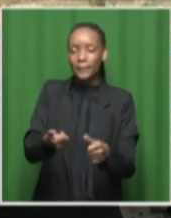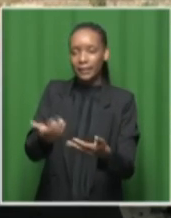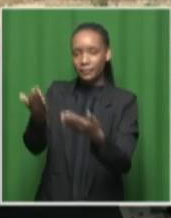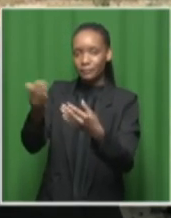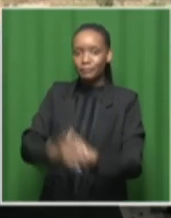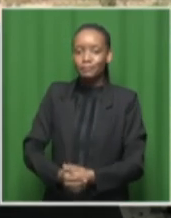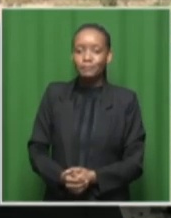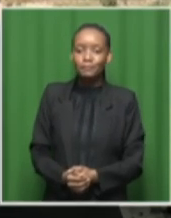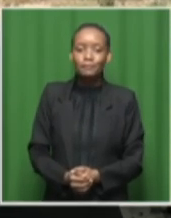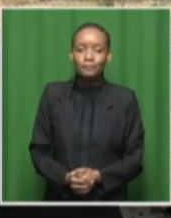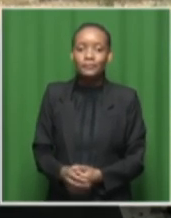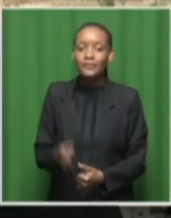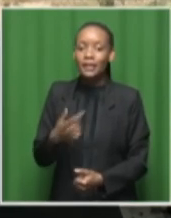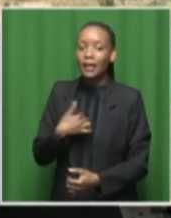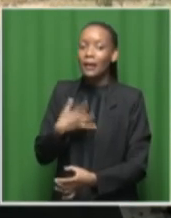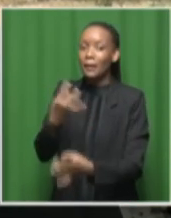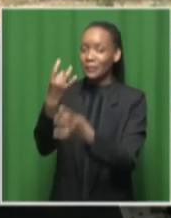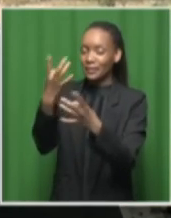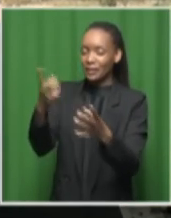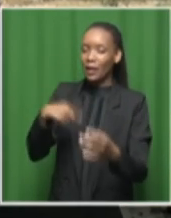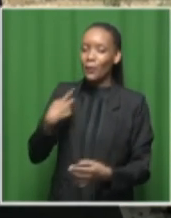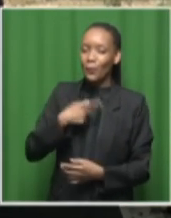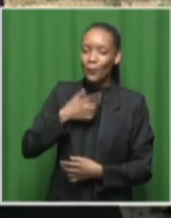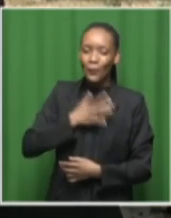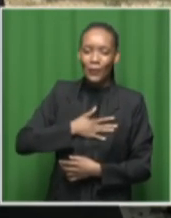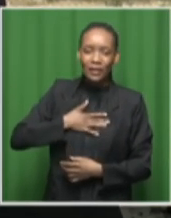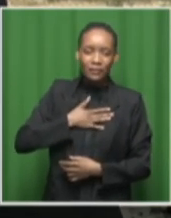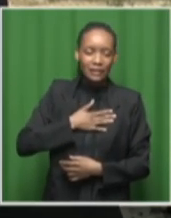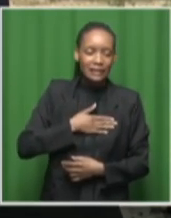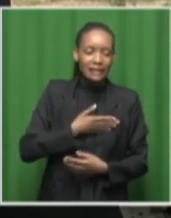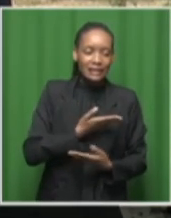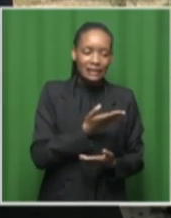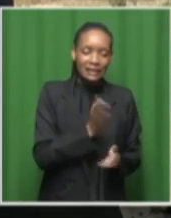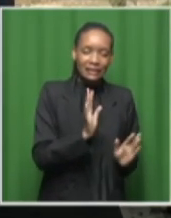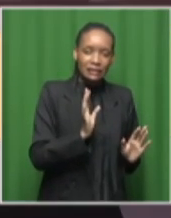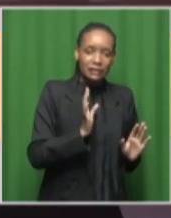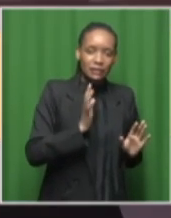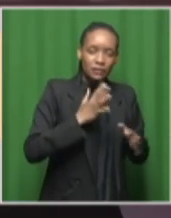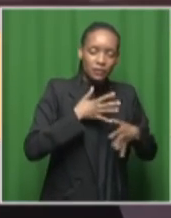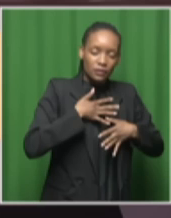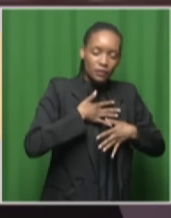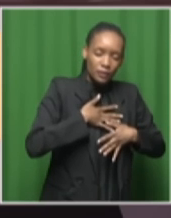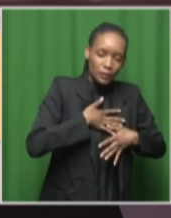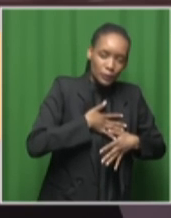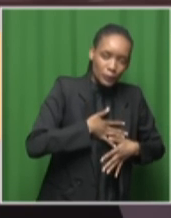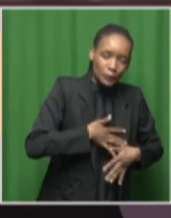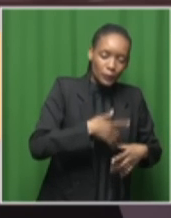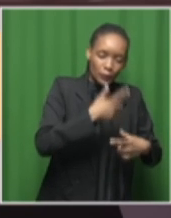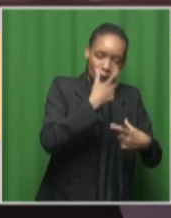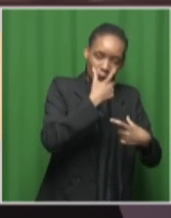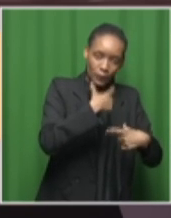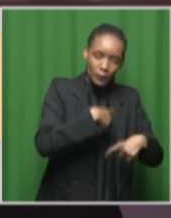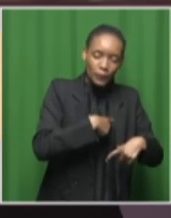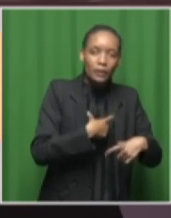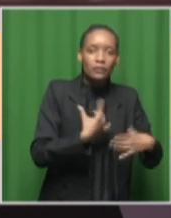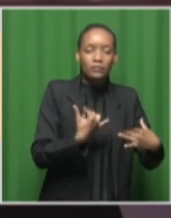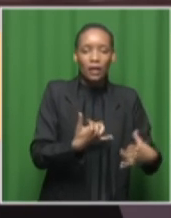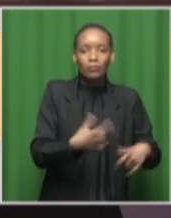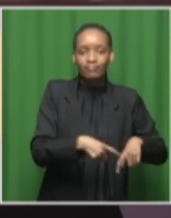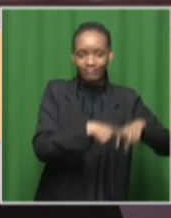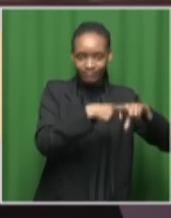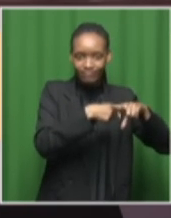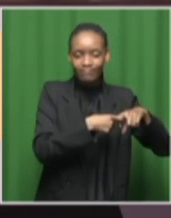can certainly feel the somberness coming from there right here in studio right now. But let's park it there for now. We will, of course, no doubt be